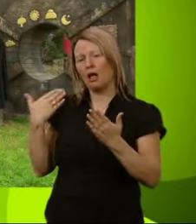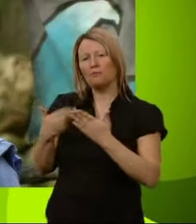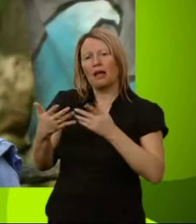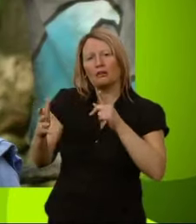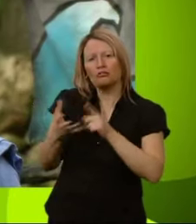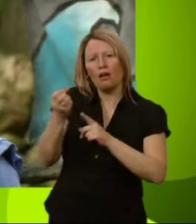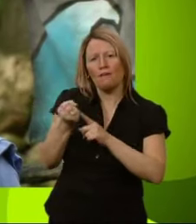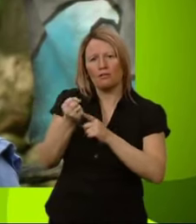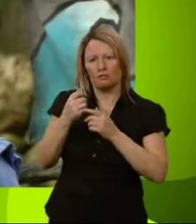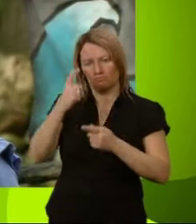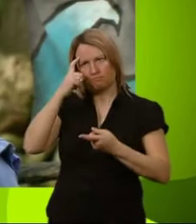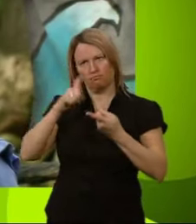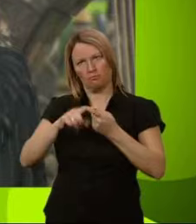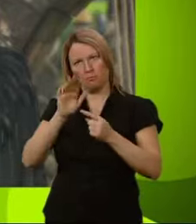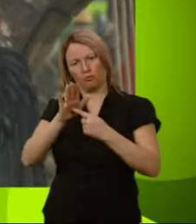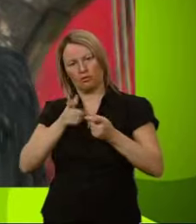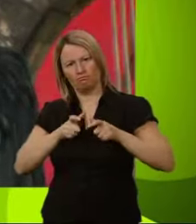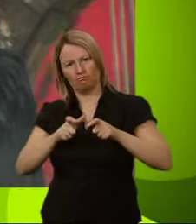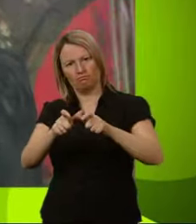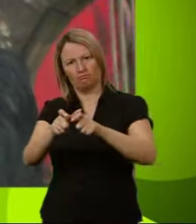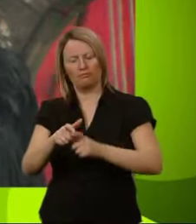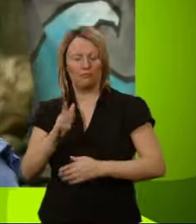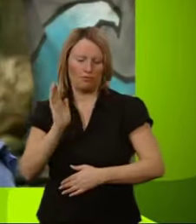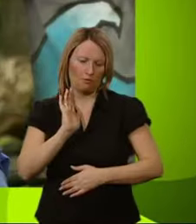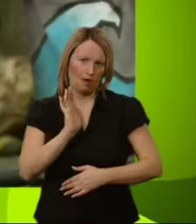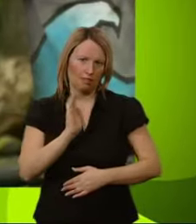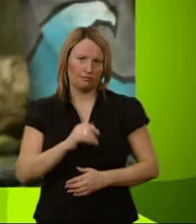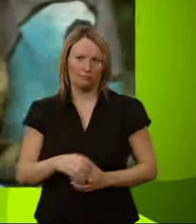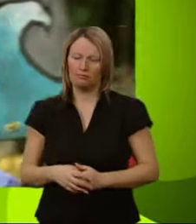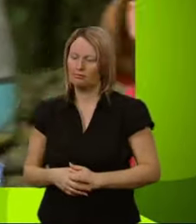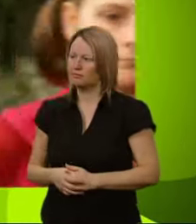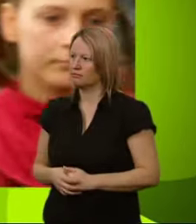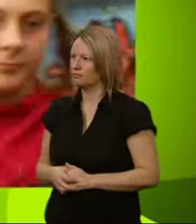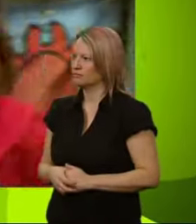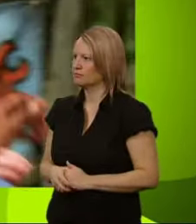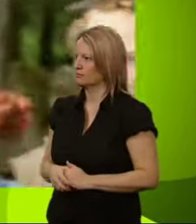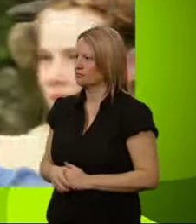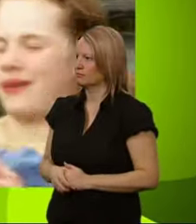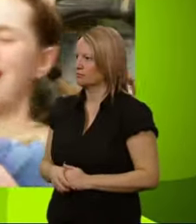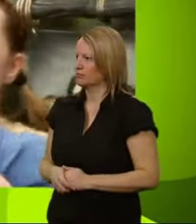you have achieved much distinction on your journey. Farewell.